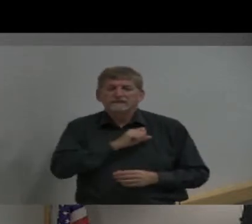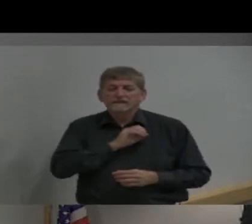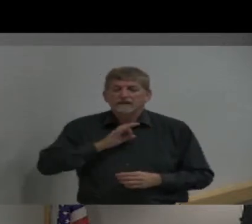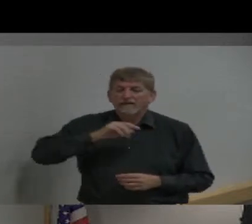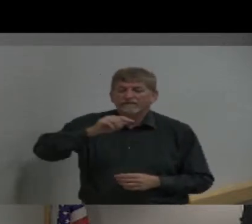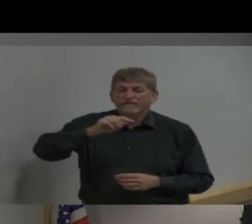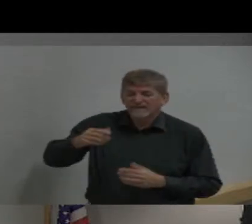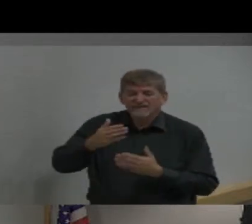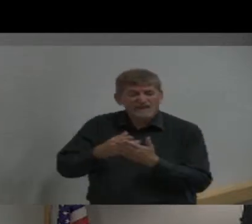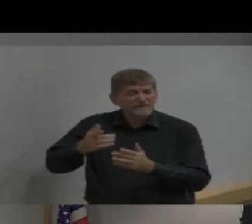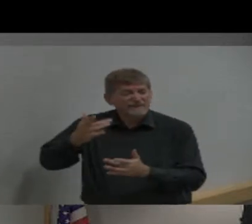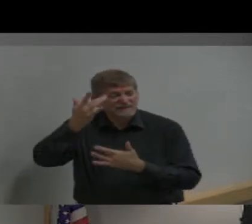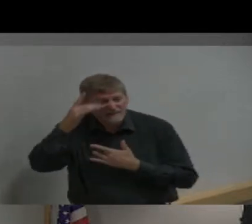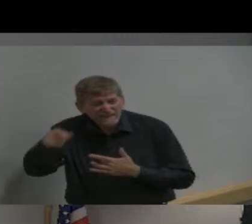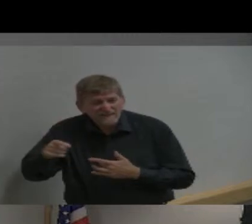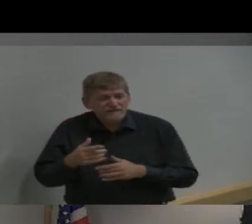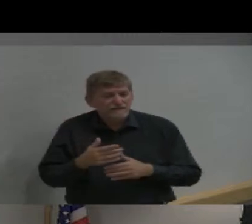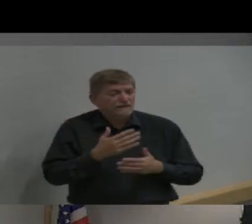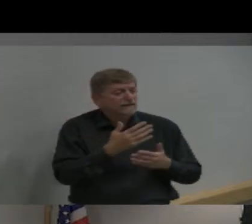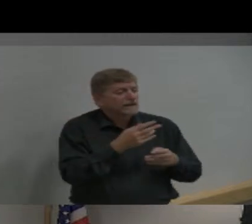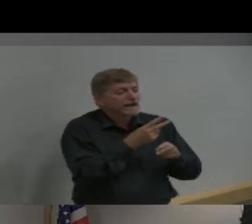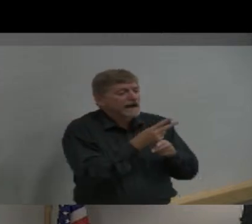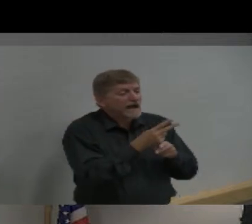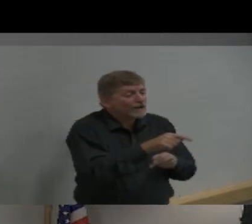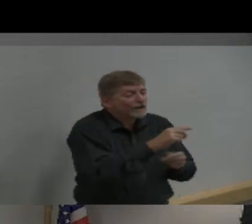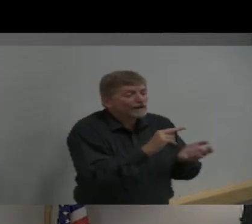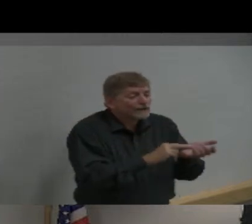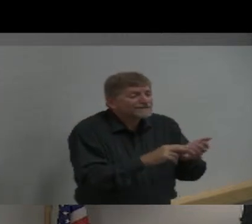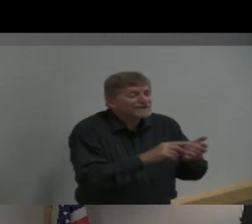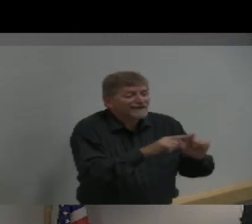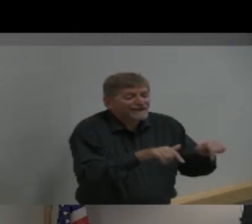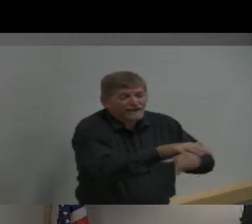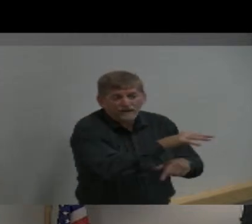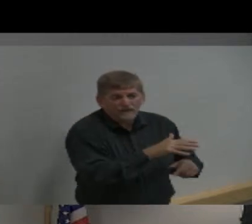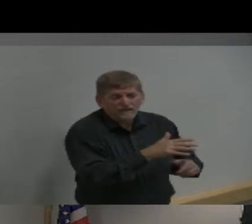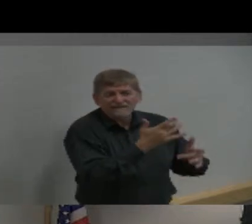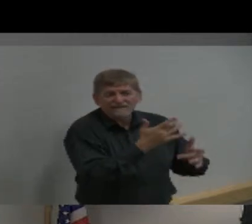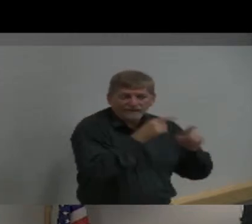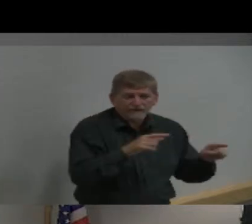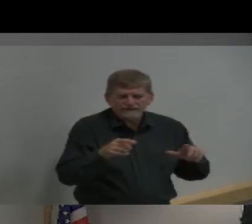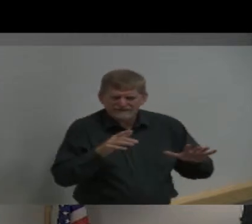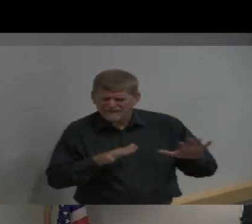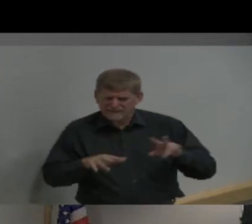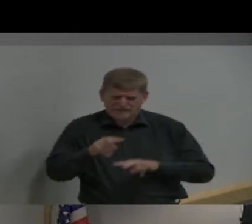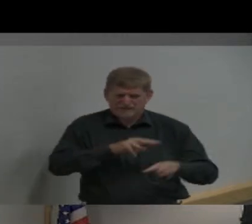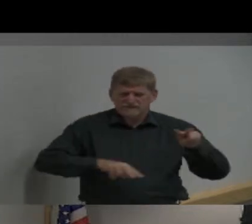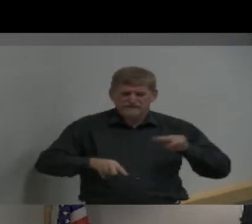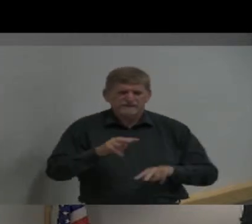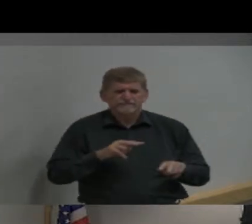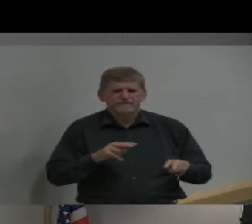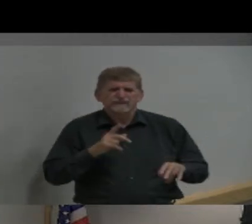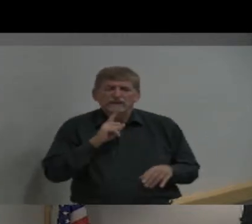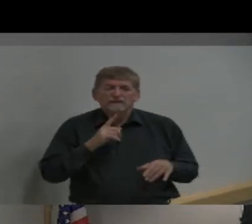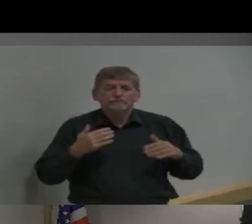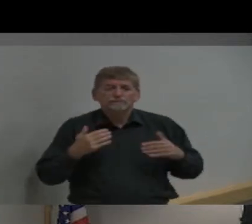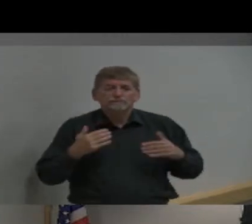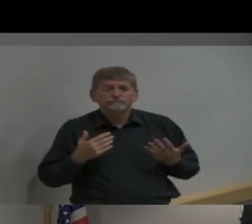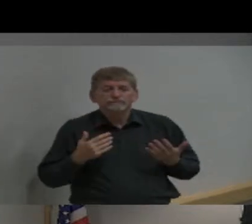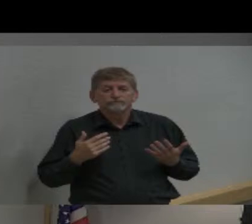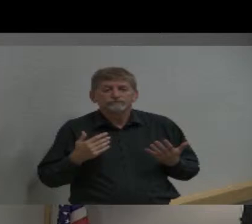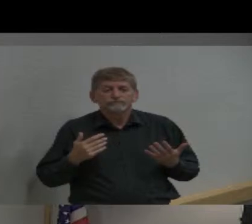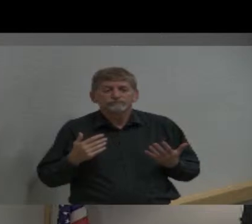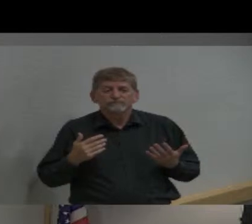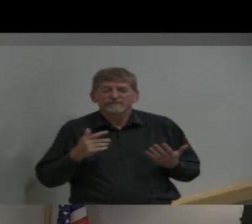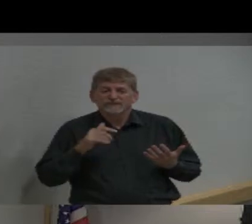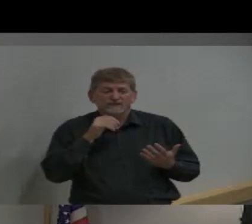community. We're exposed to this high level of community spread that everybody else is. And so not surprising that some